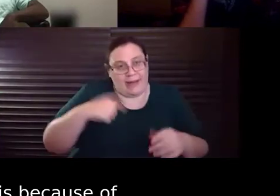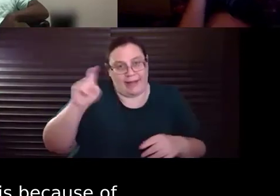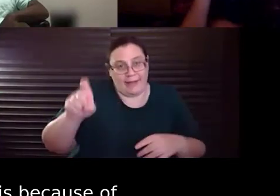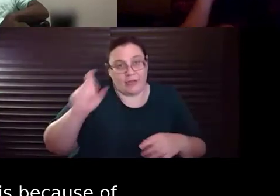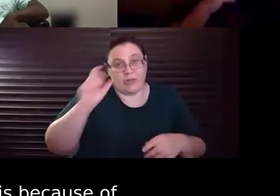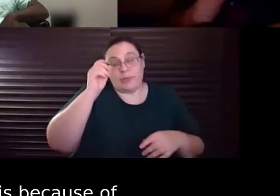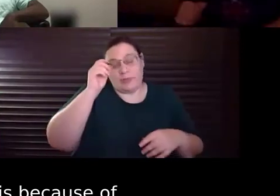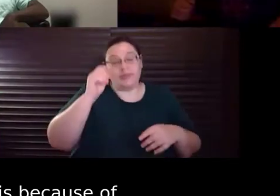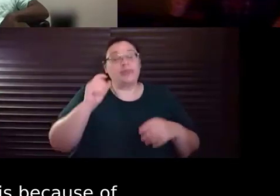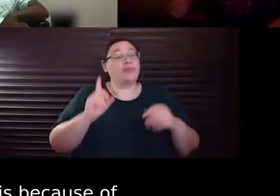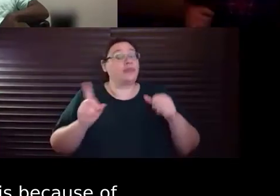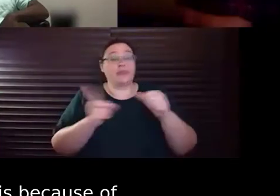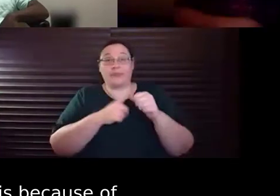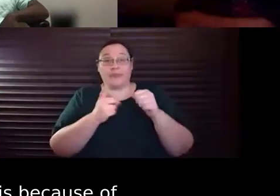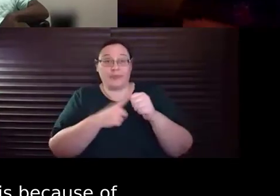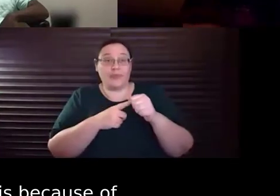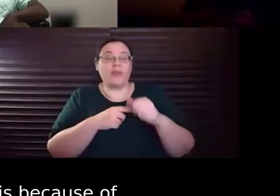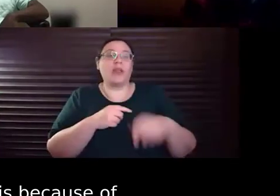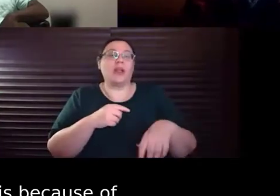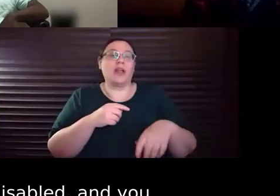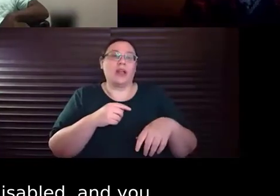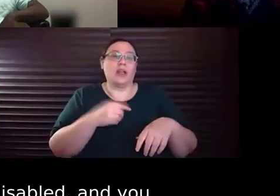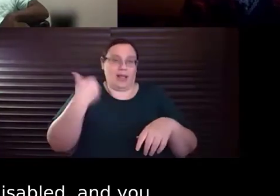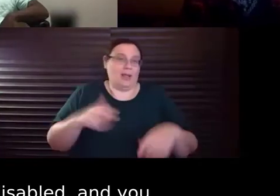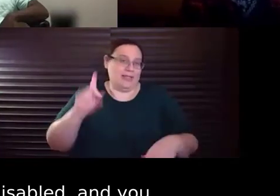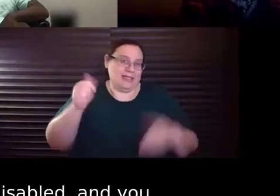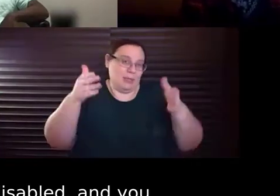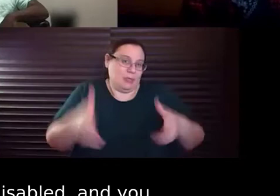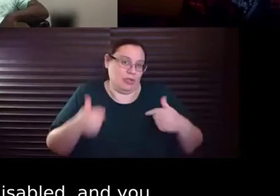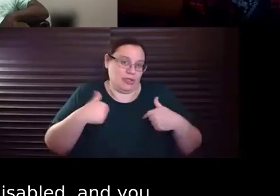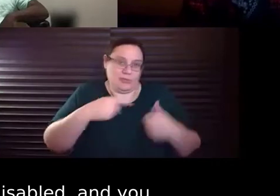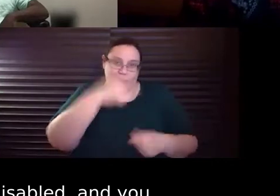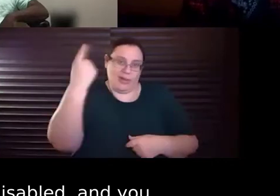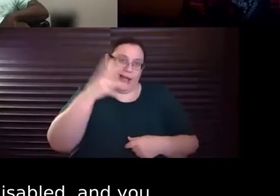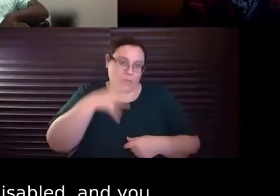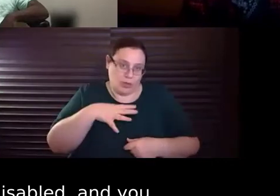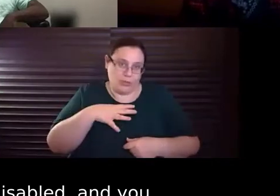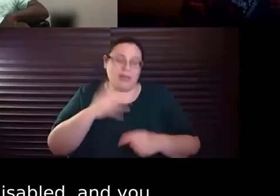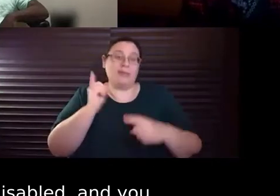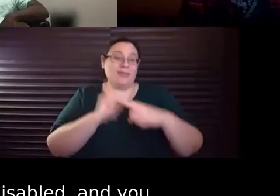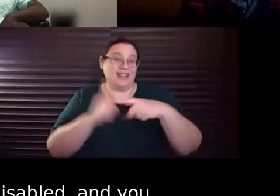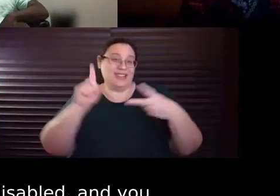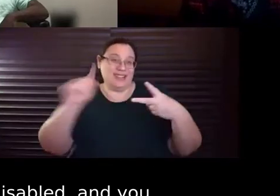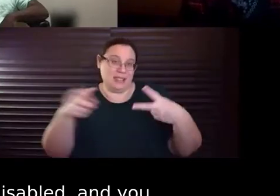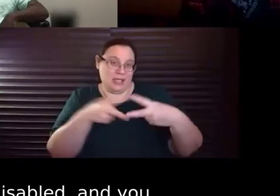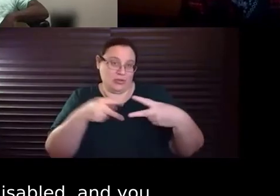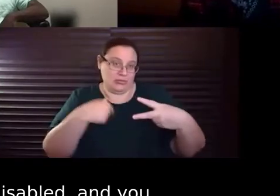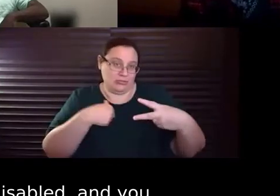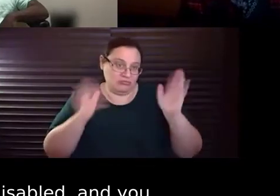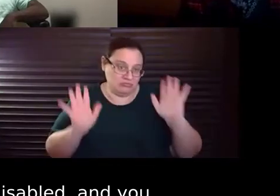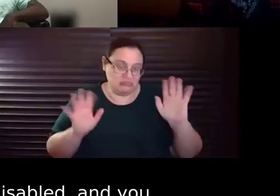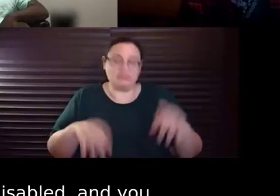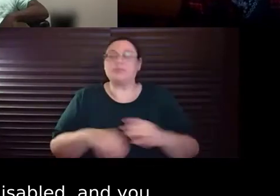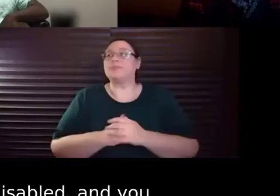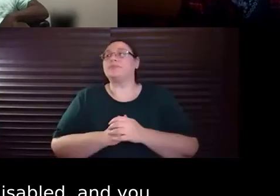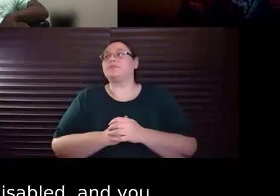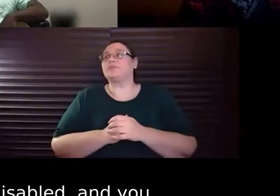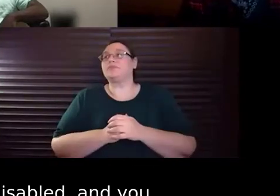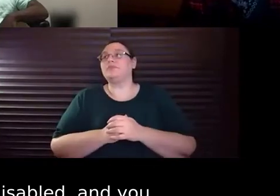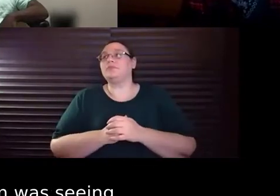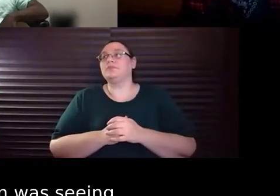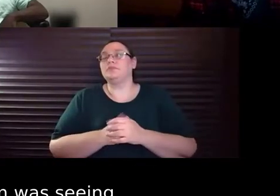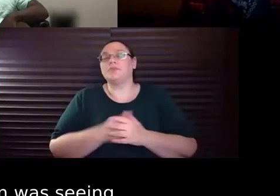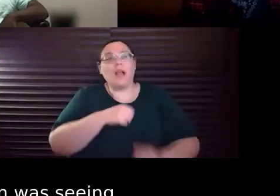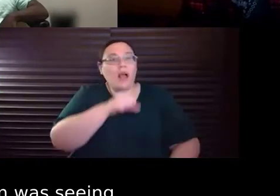of course, I am disabled. I'm a Black woman, disabled, and and the